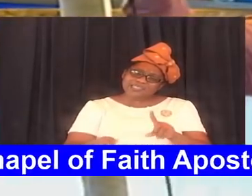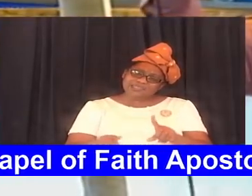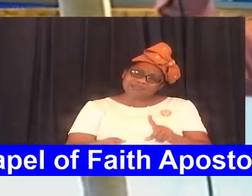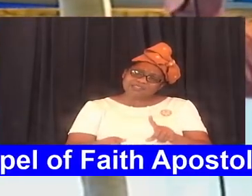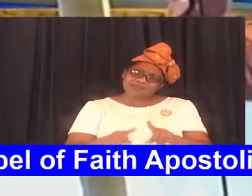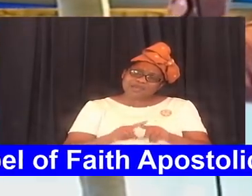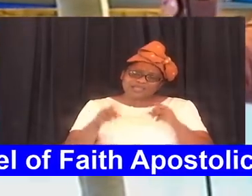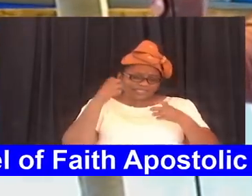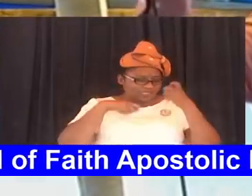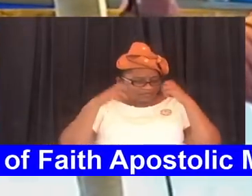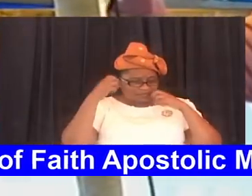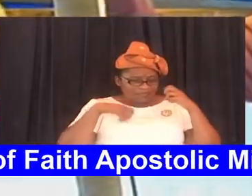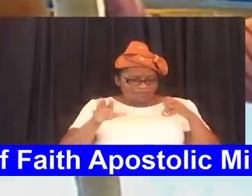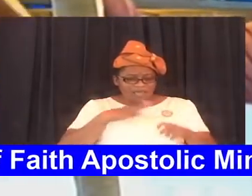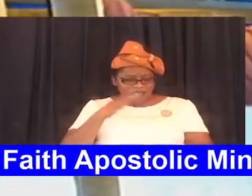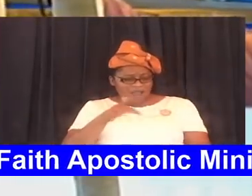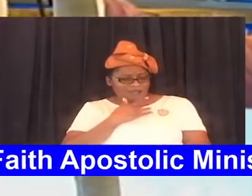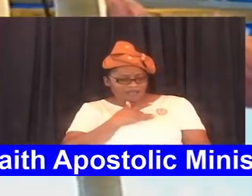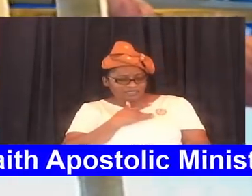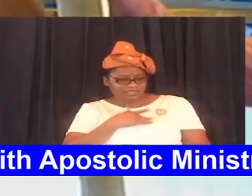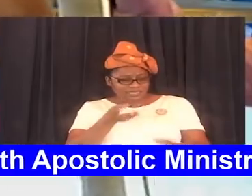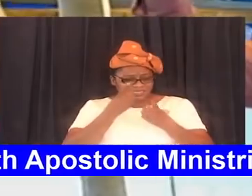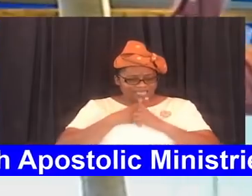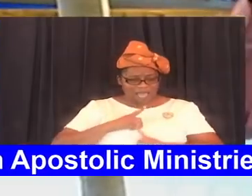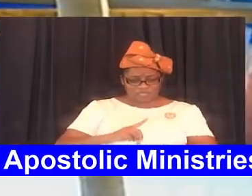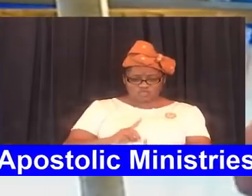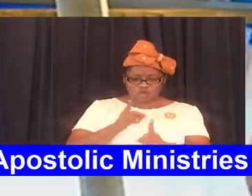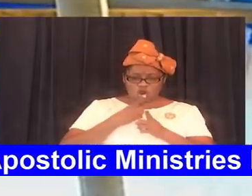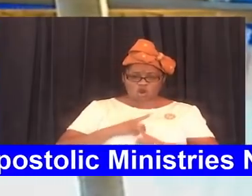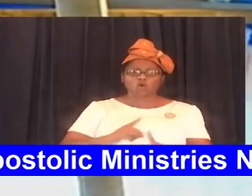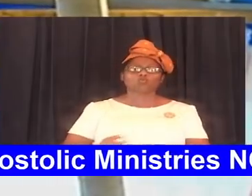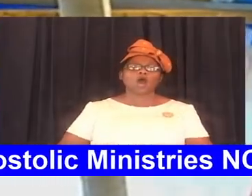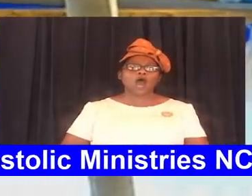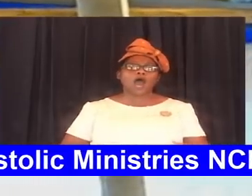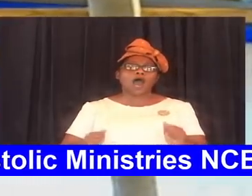can't express my heart's desire.